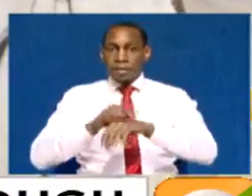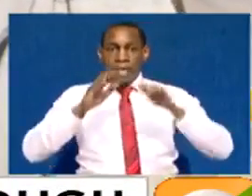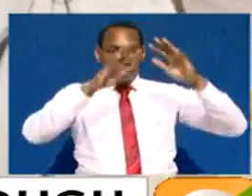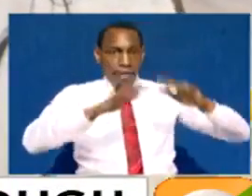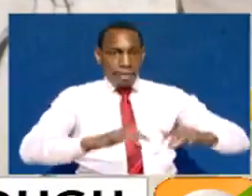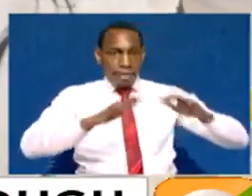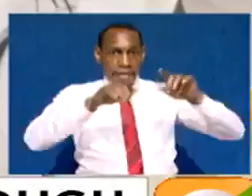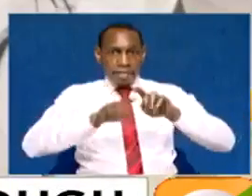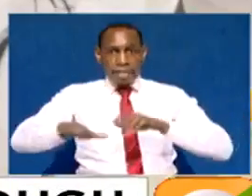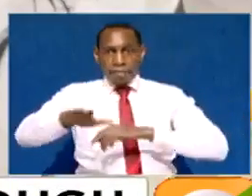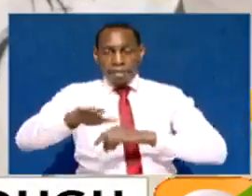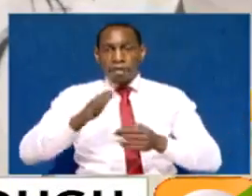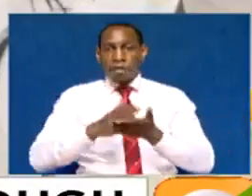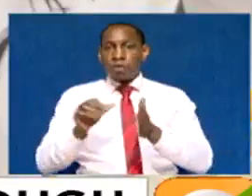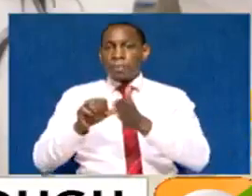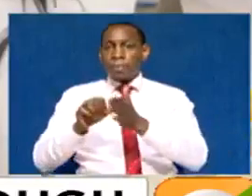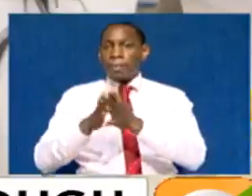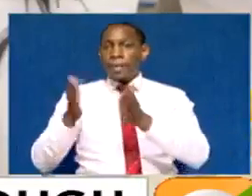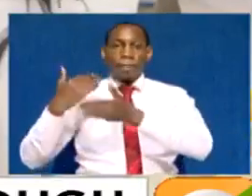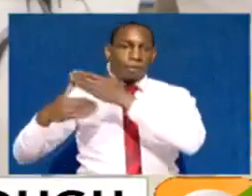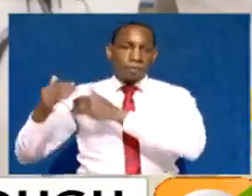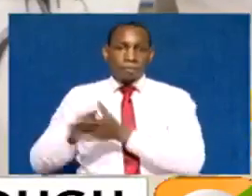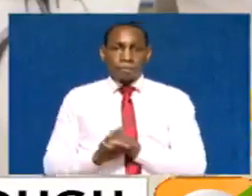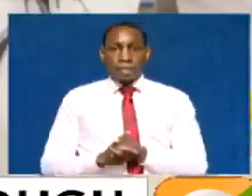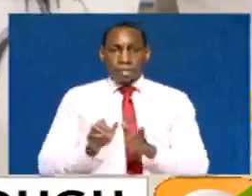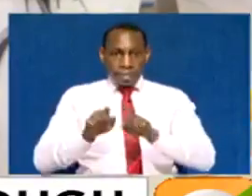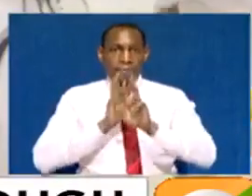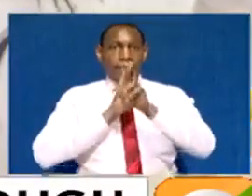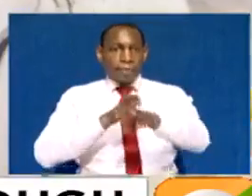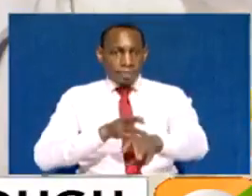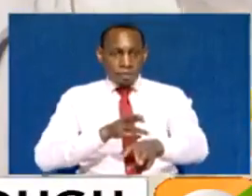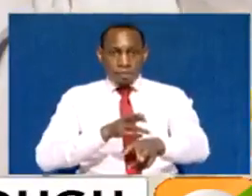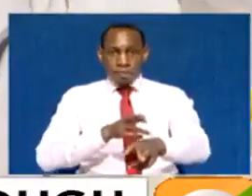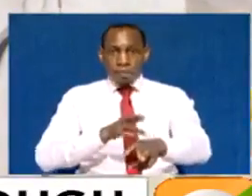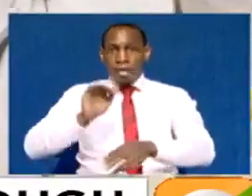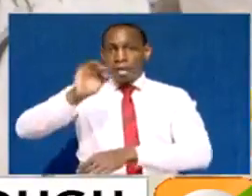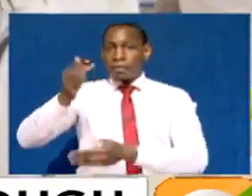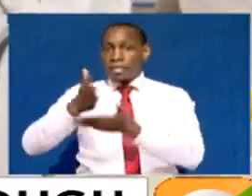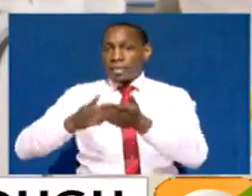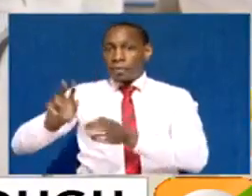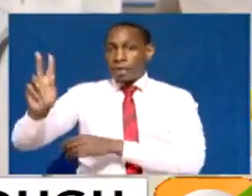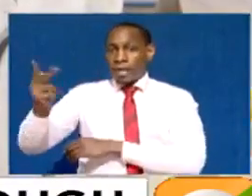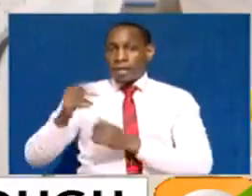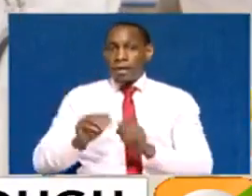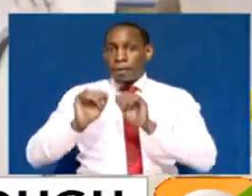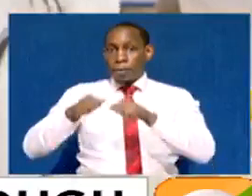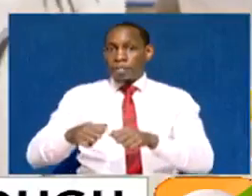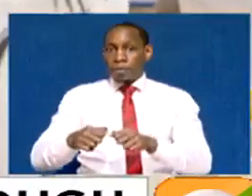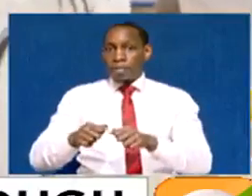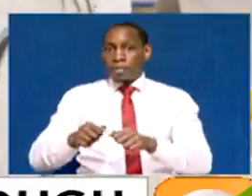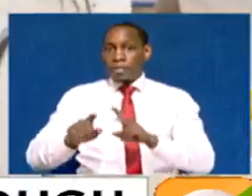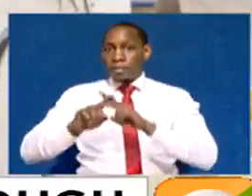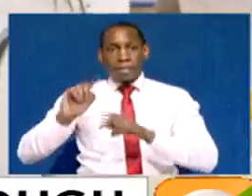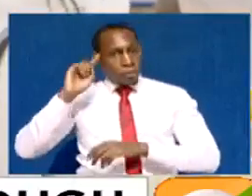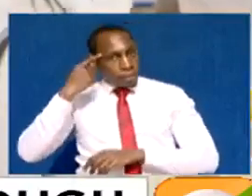rainy season in those areas, which has been a big problem. And with that result, some of the counties in Kenya, we can actually